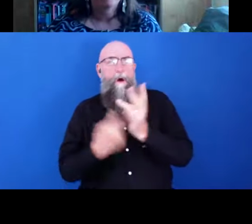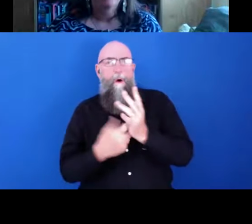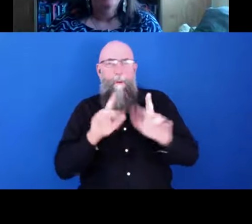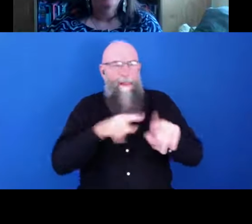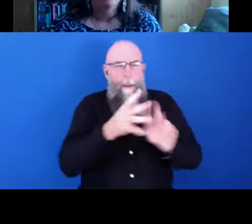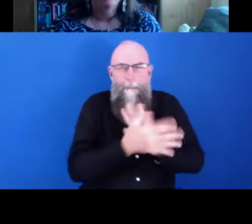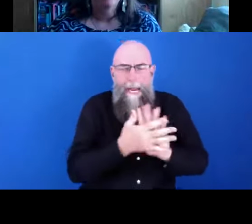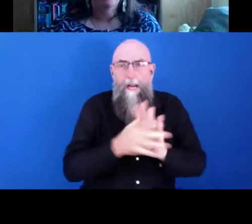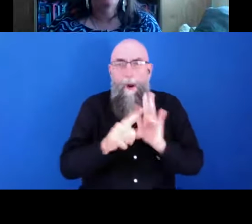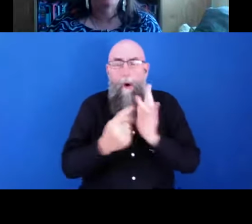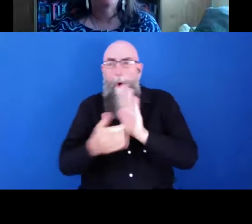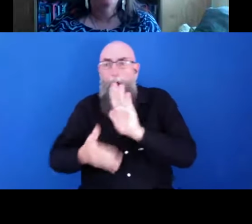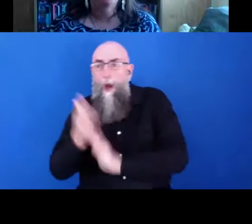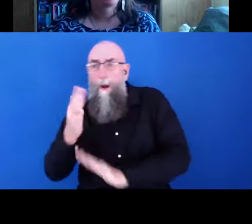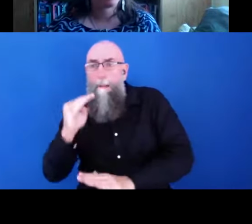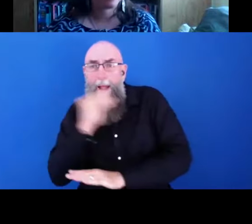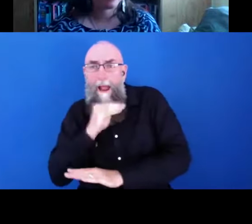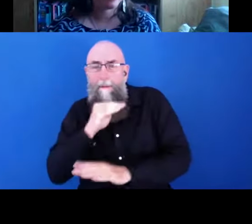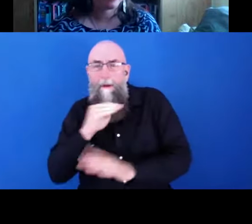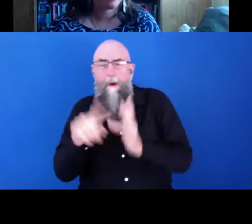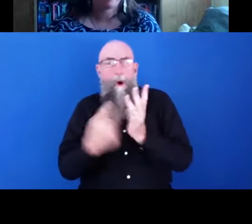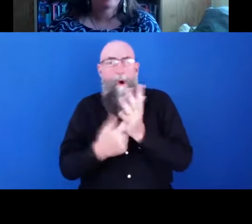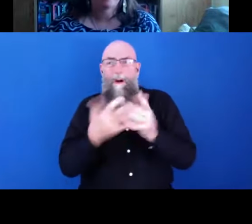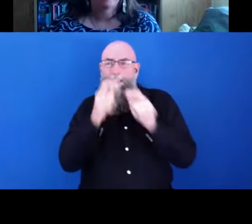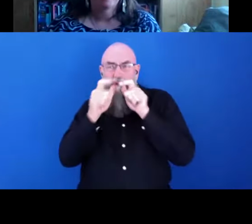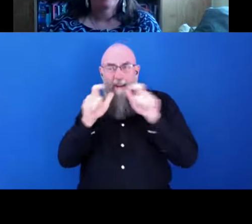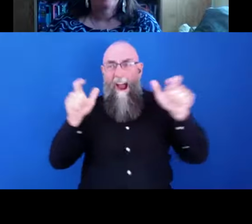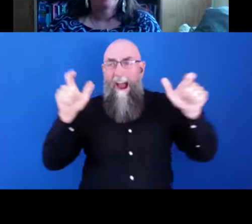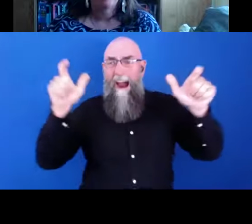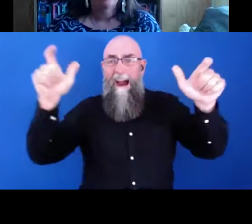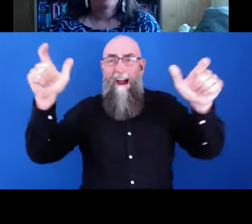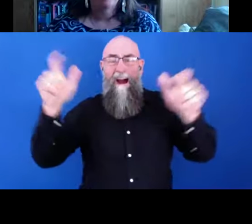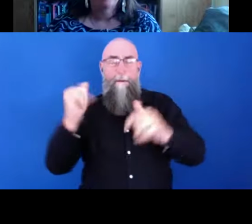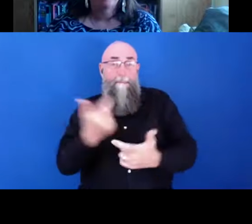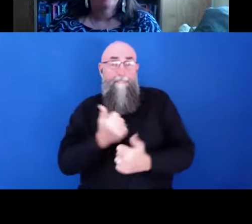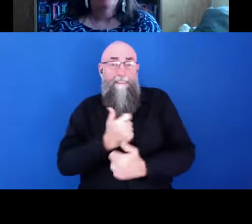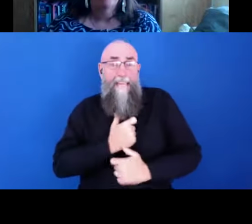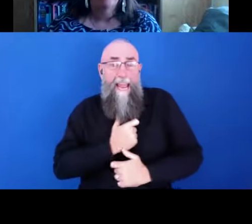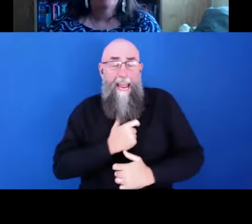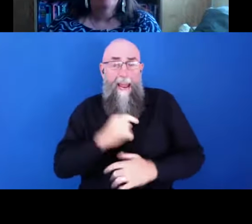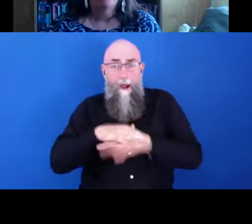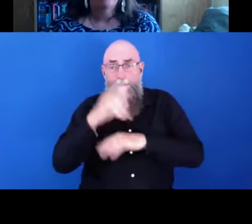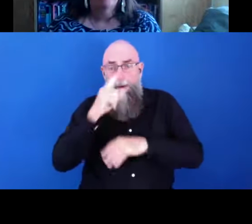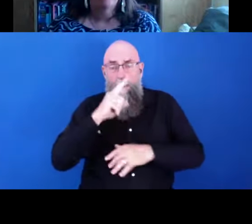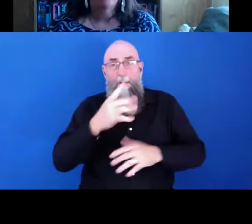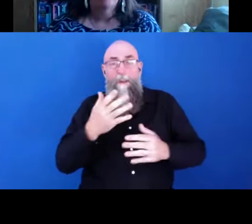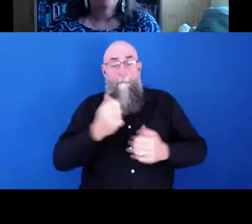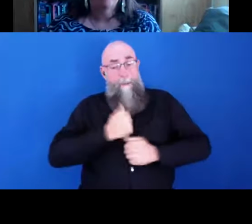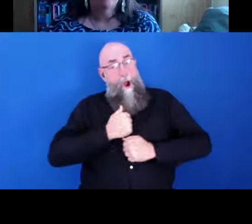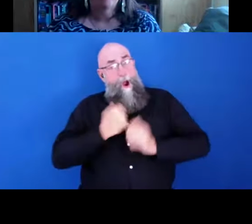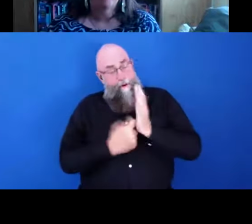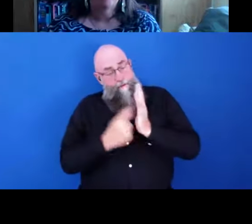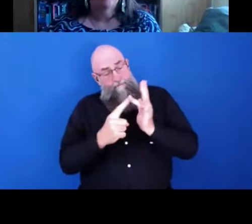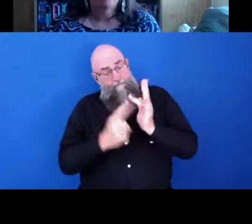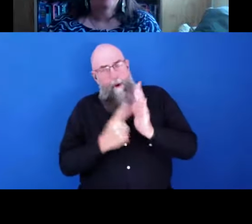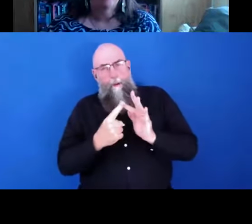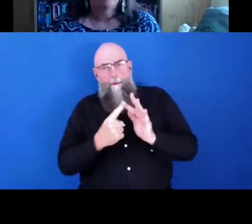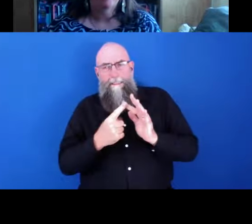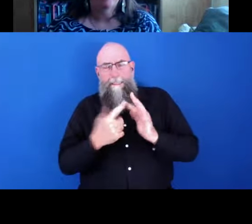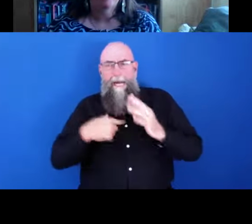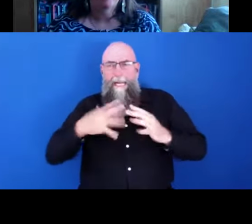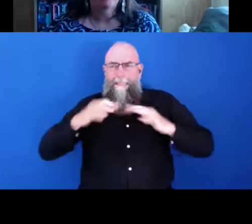like screaming and being scared with people. And, and so I think that that became my role is to go, what is that about? What